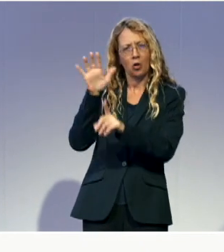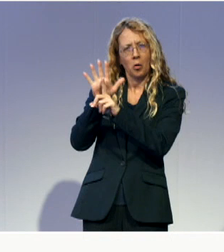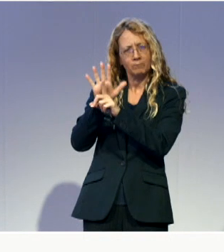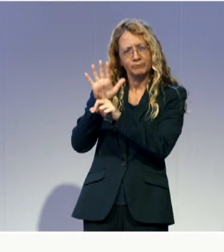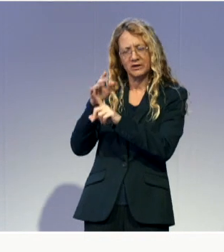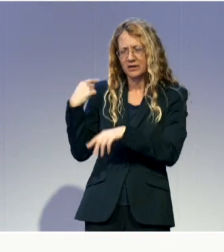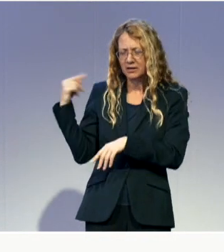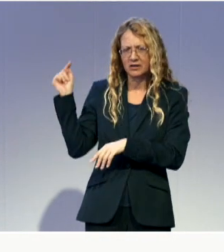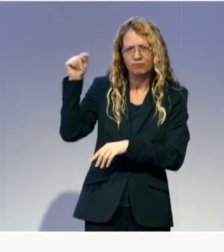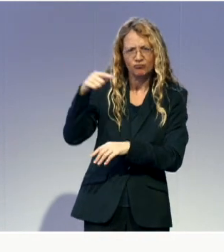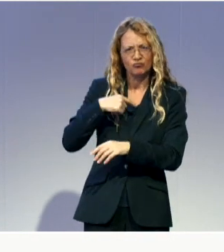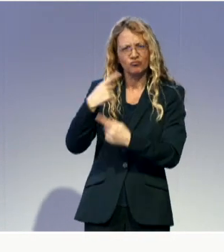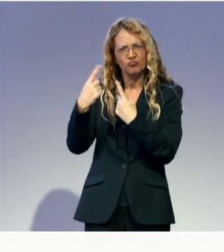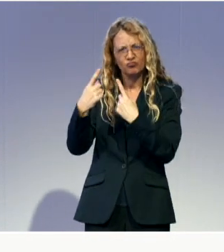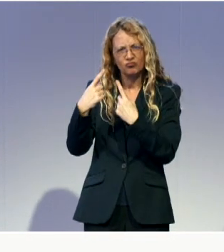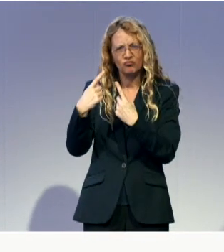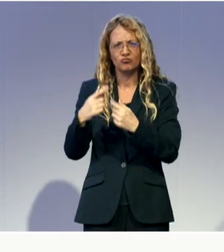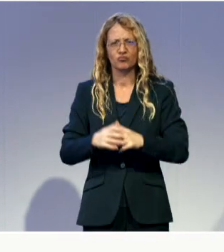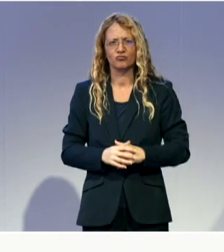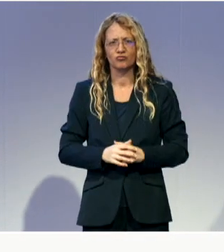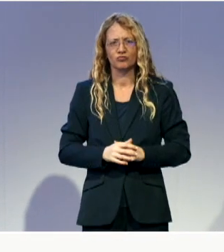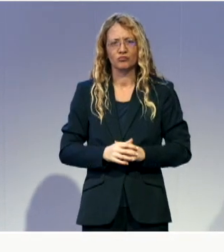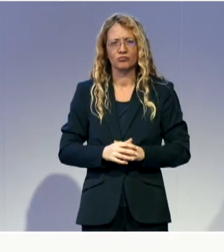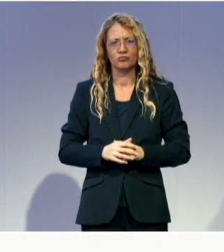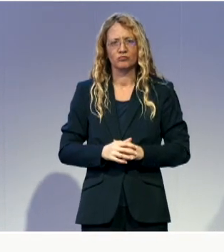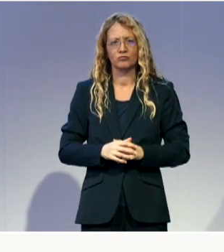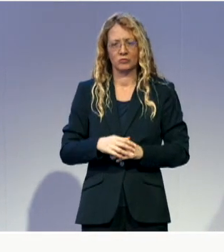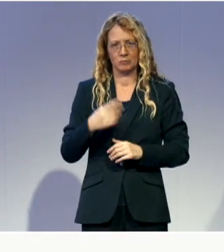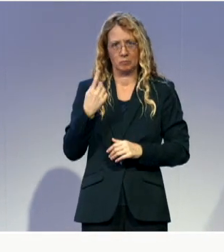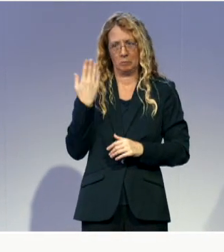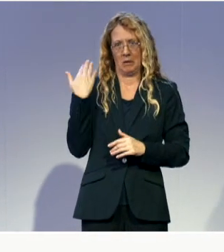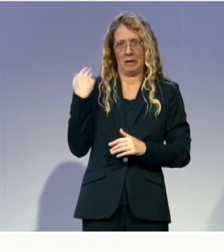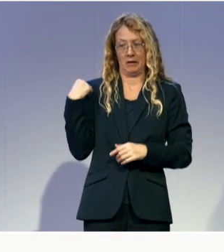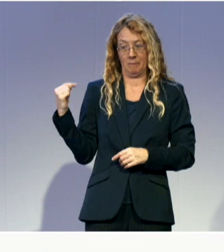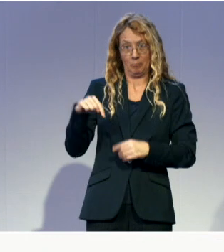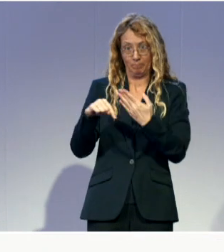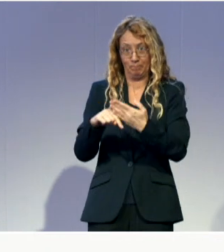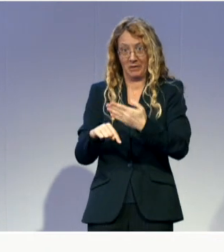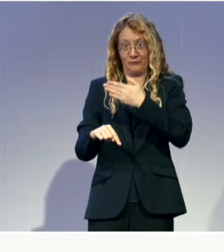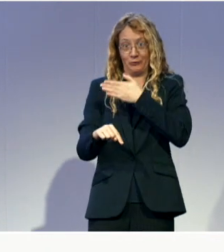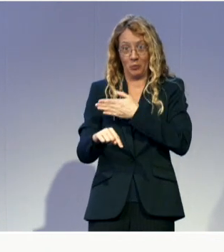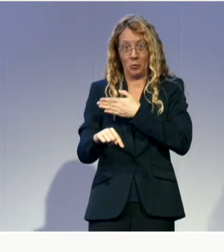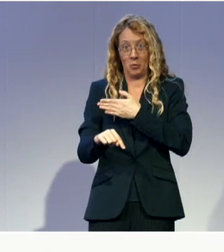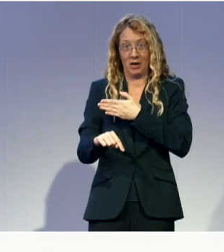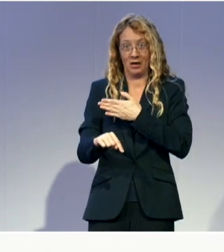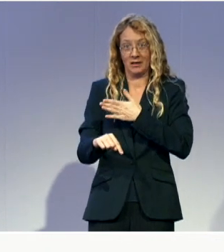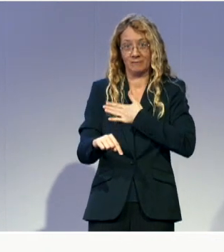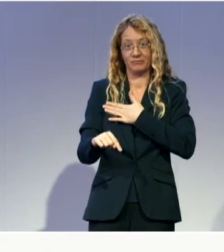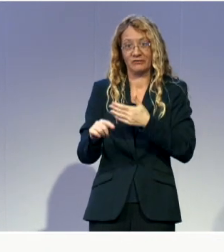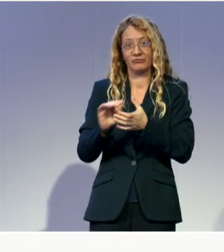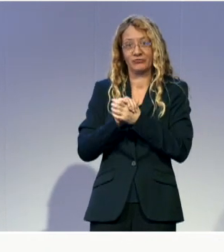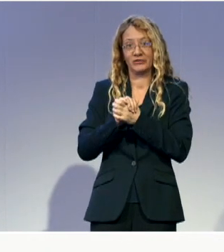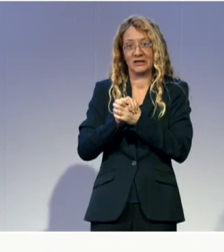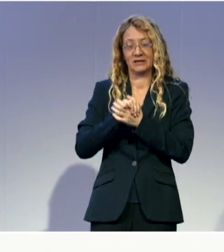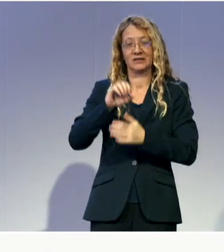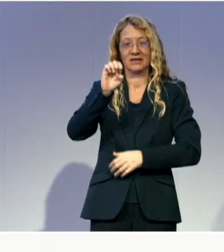sure that people like my friend Aaron, who is here today, are compensated